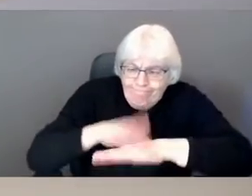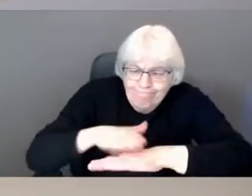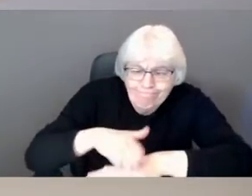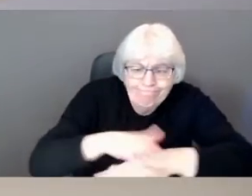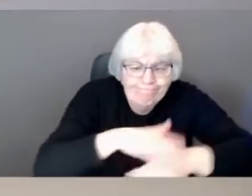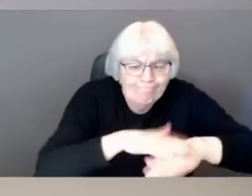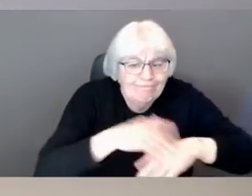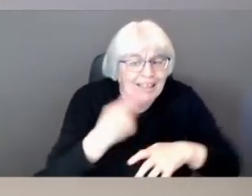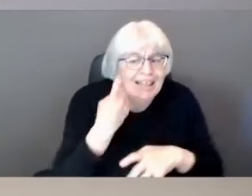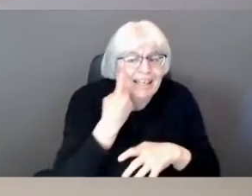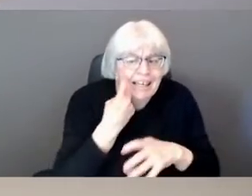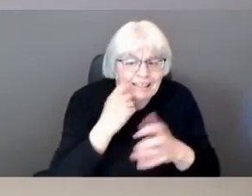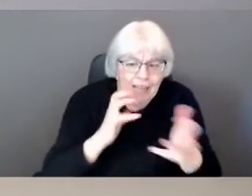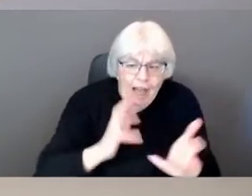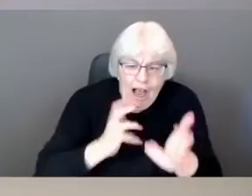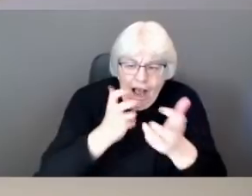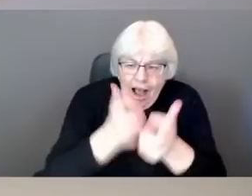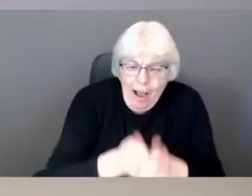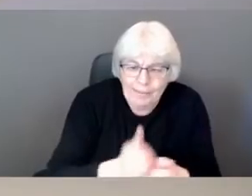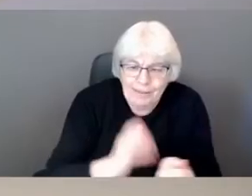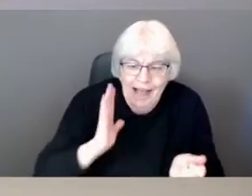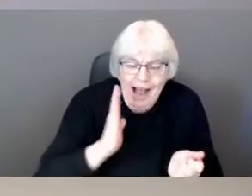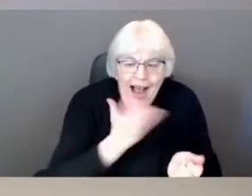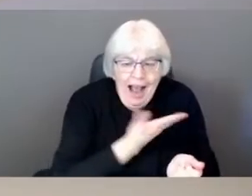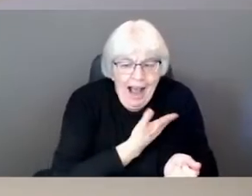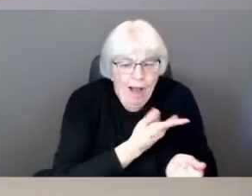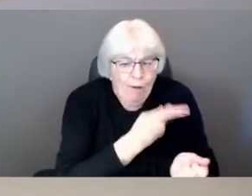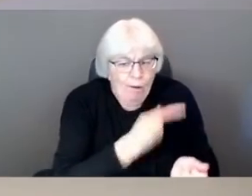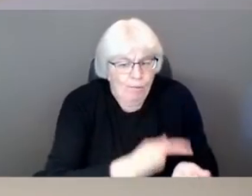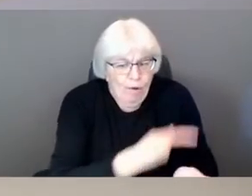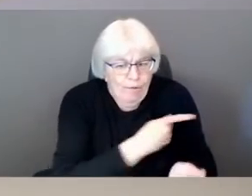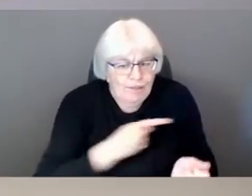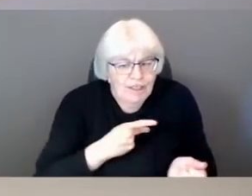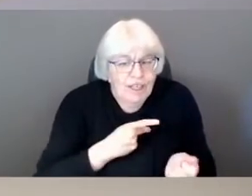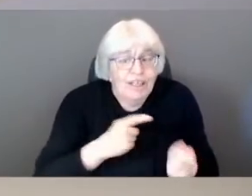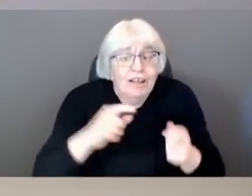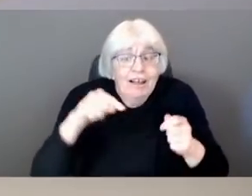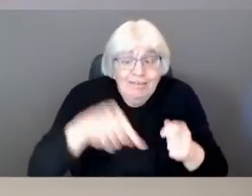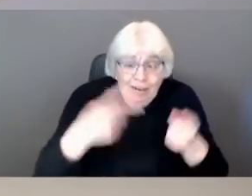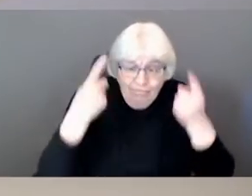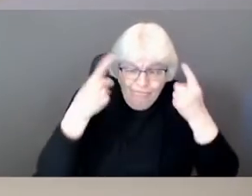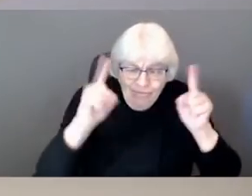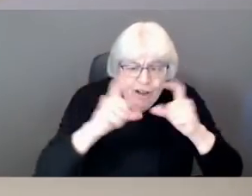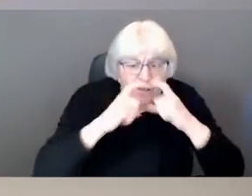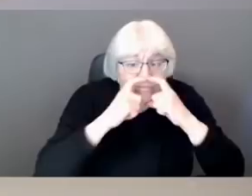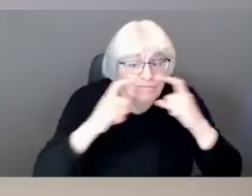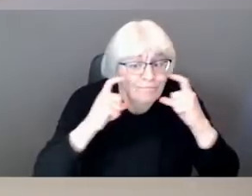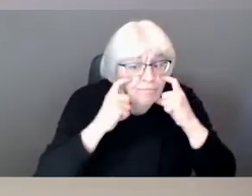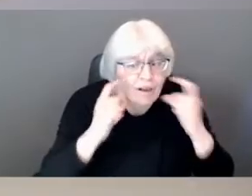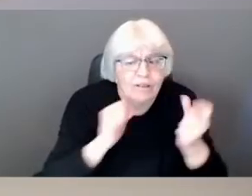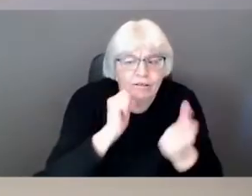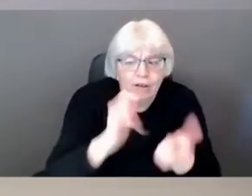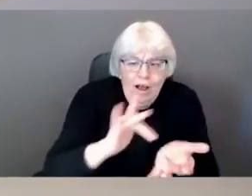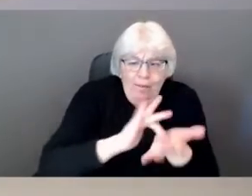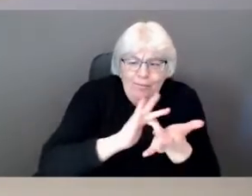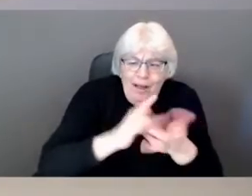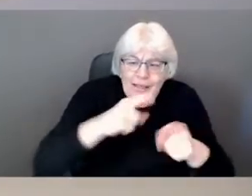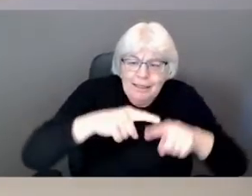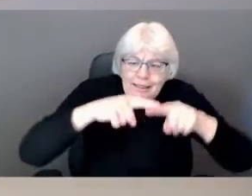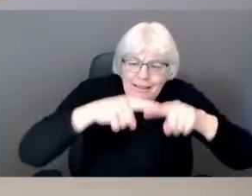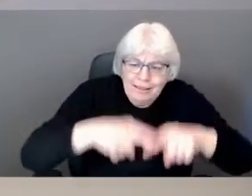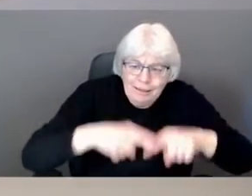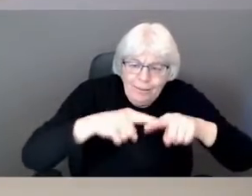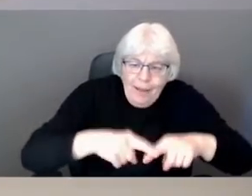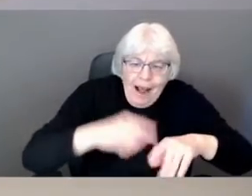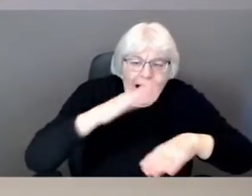website, and the effectiveness of non-medical masks depends on the material, construction, fit, and appropriate use of